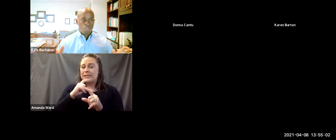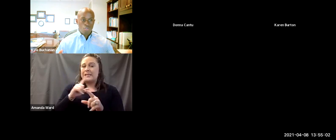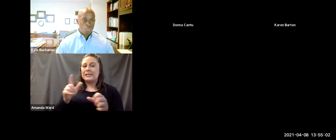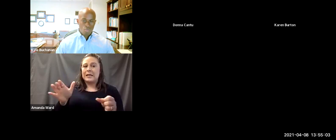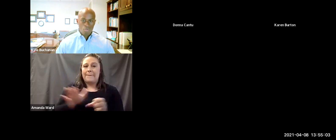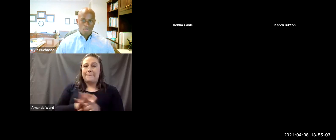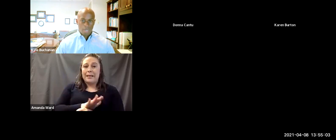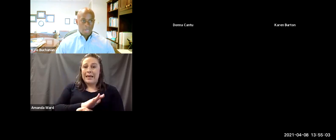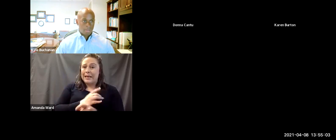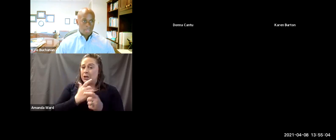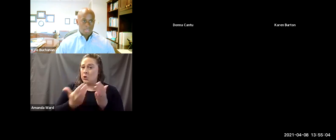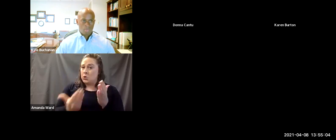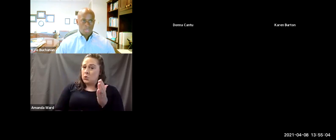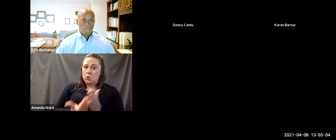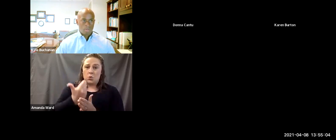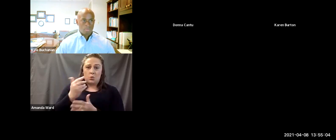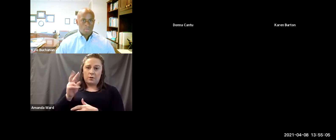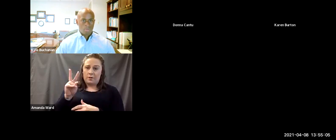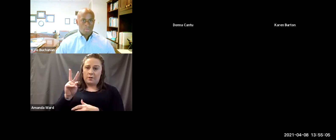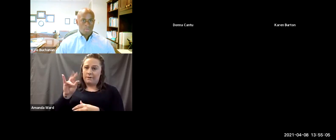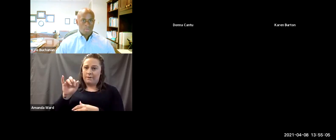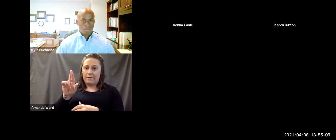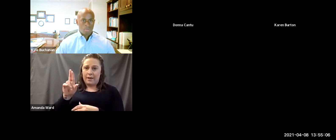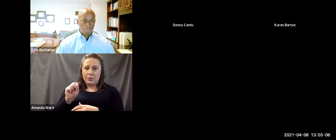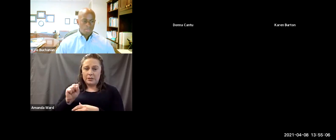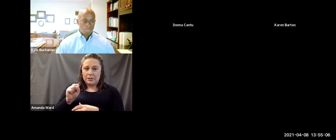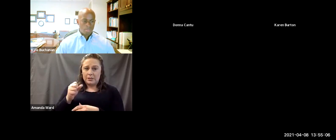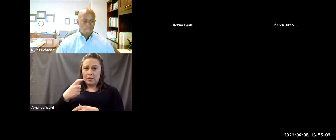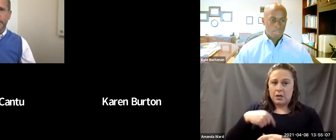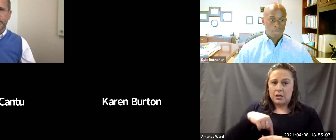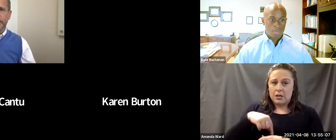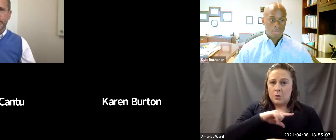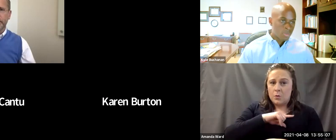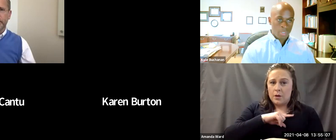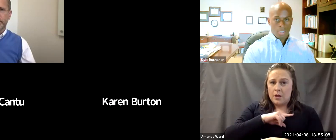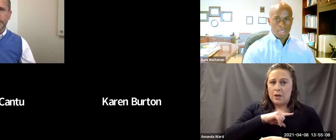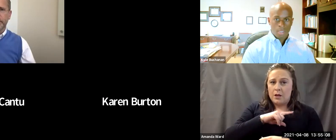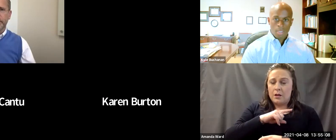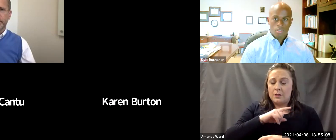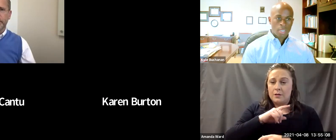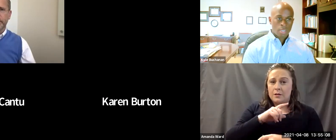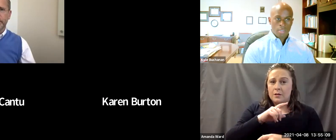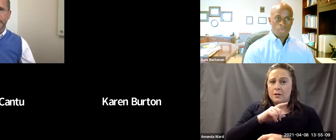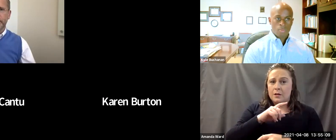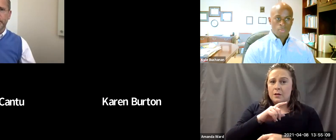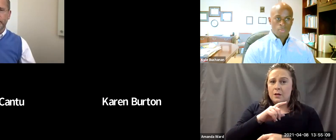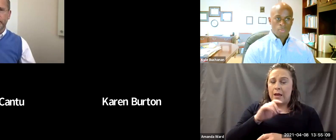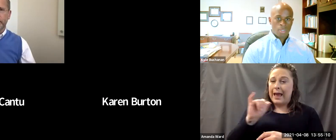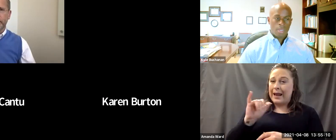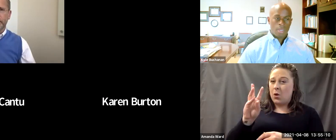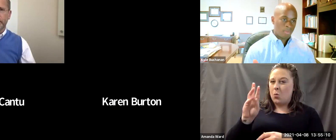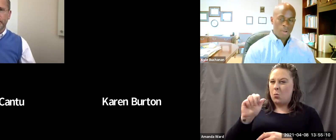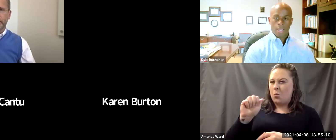completely new virus that we're moving, not to use an overused term, but at warp speed to try to catch